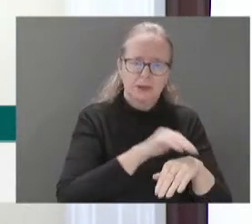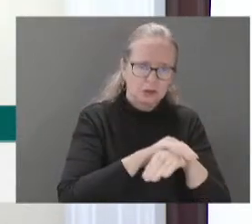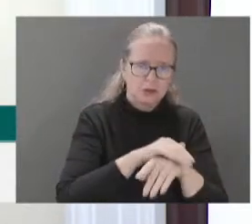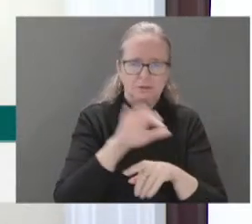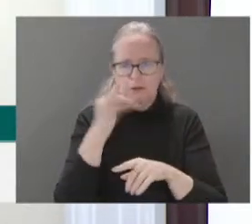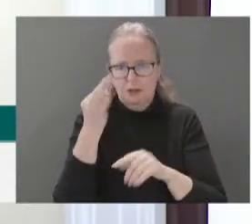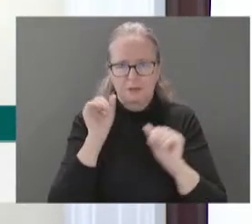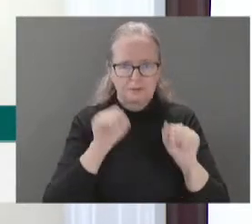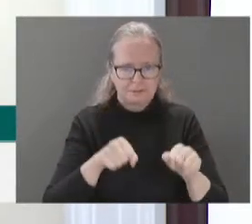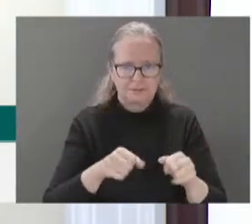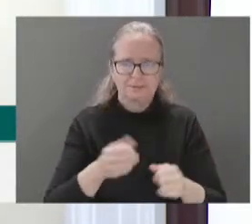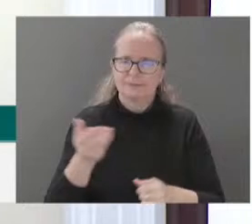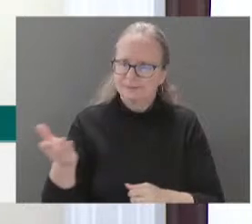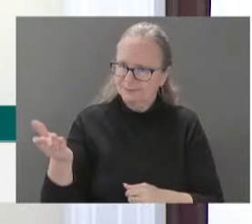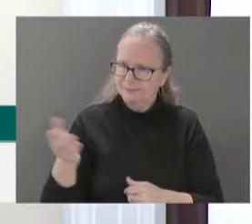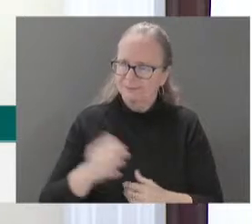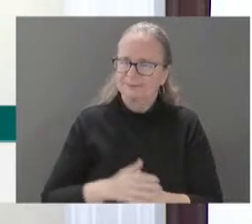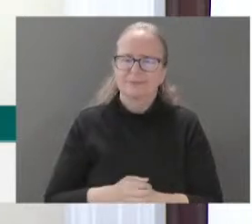choice